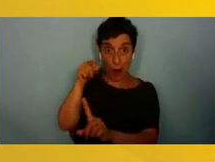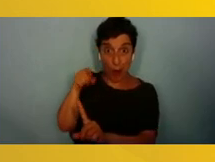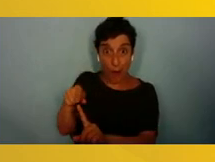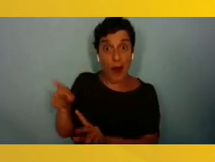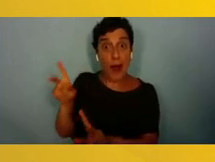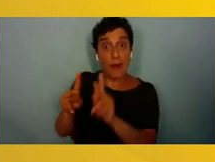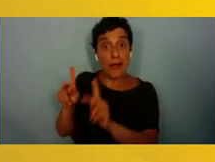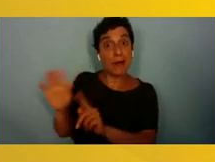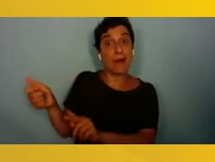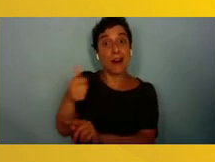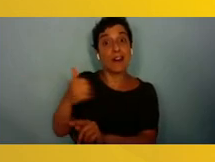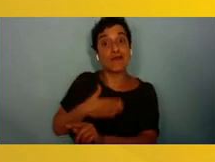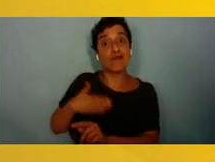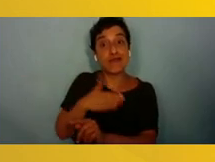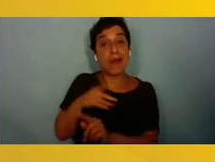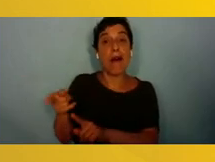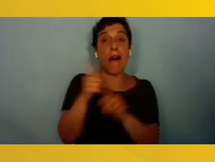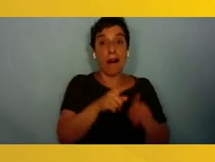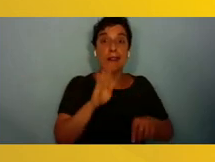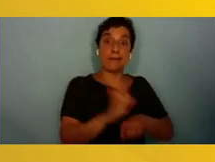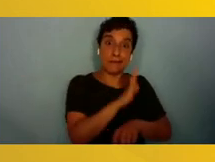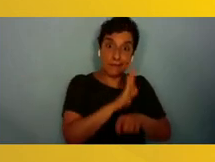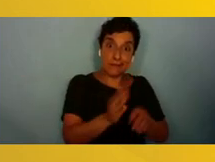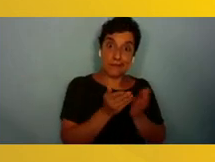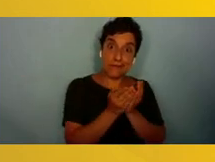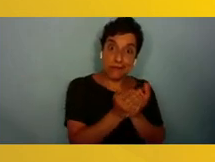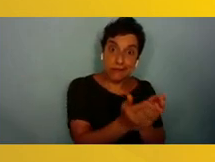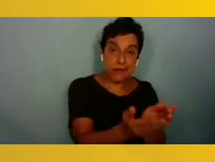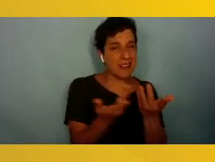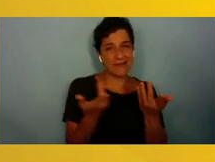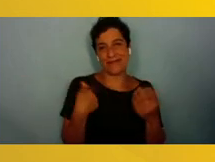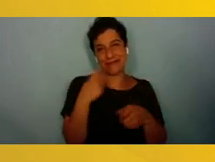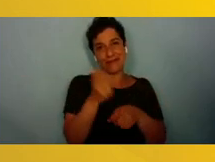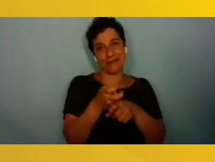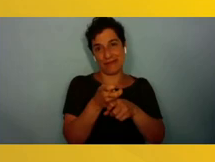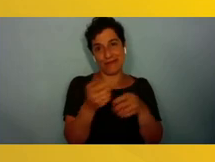commercial often in most cases is quite difficult.